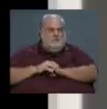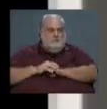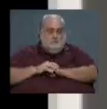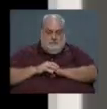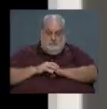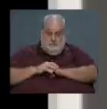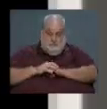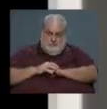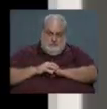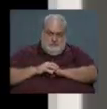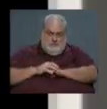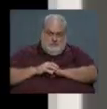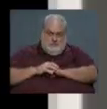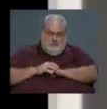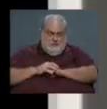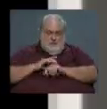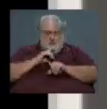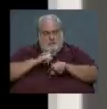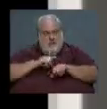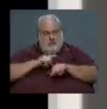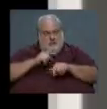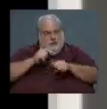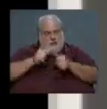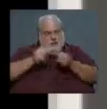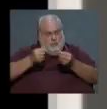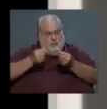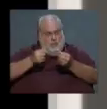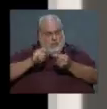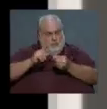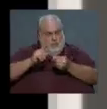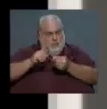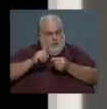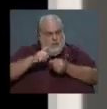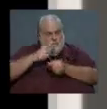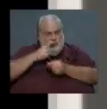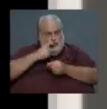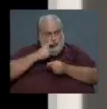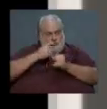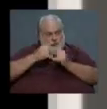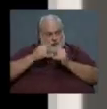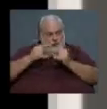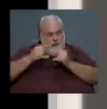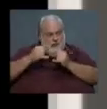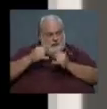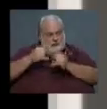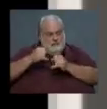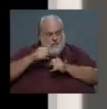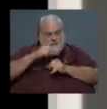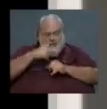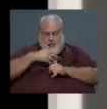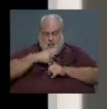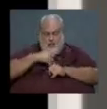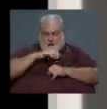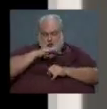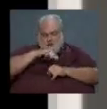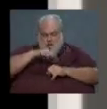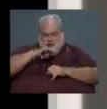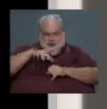Isn't it right away? Which property are you referring to? Right here, this red line. You see the black and white on the bottom, the little